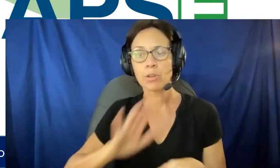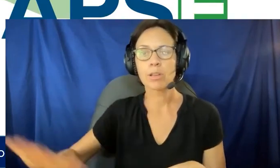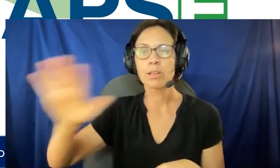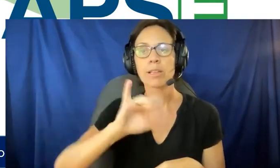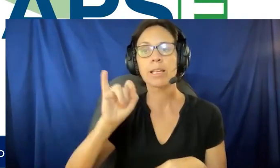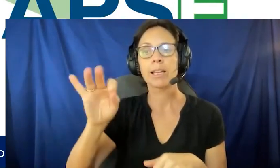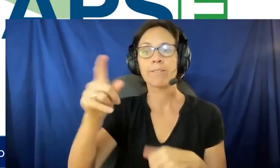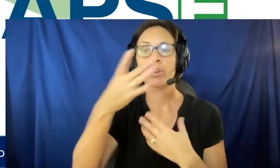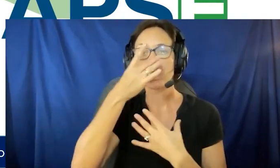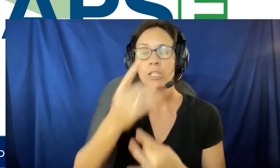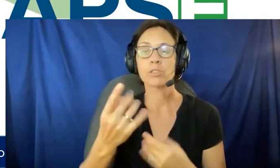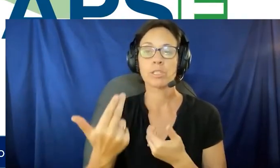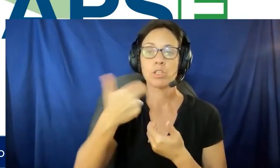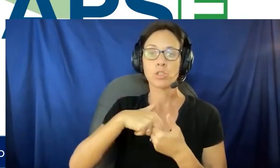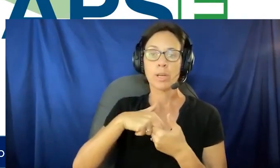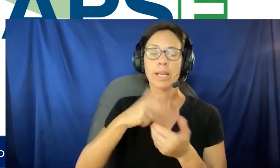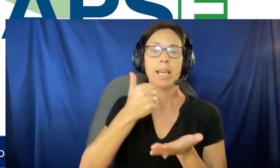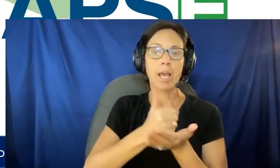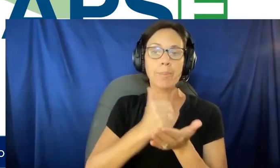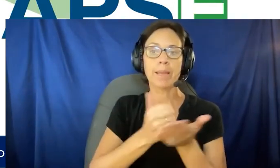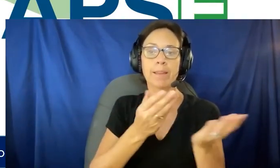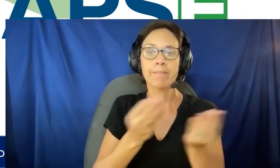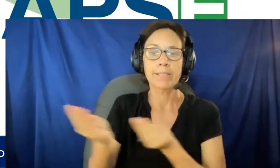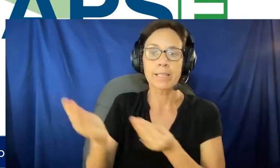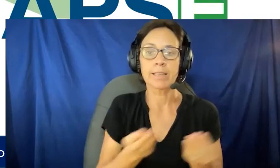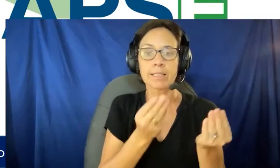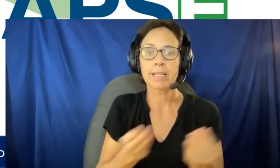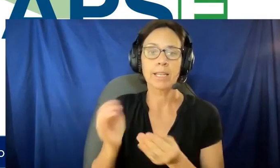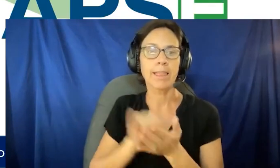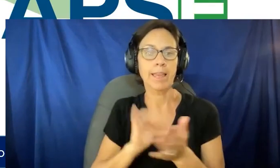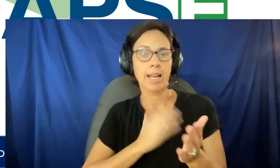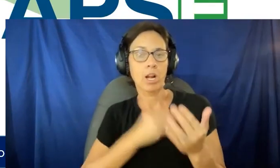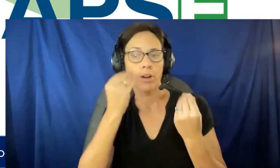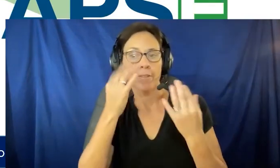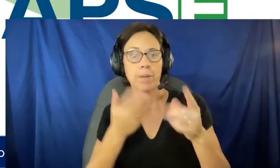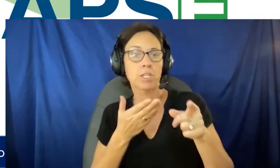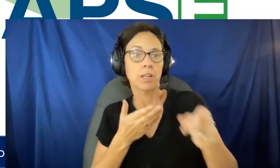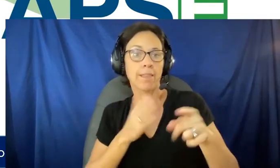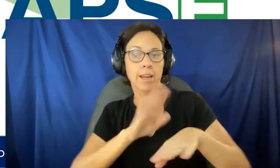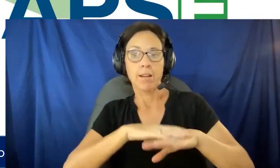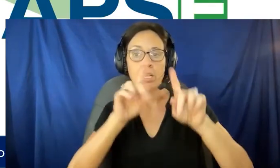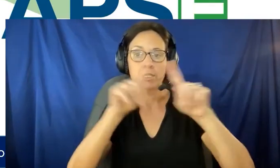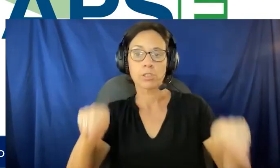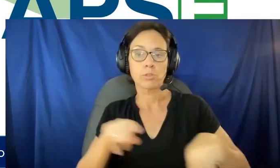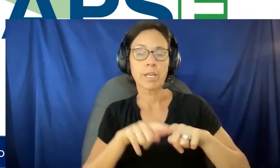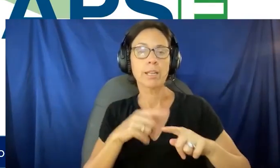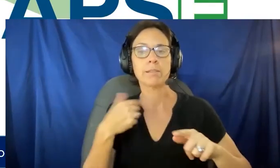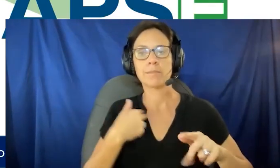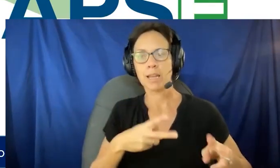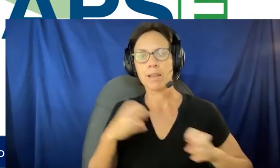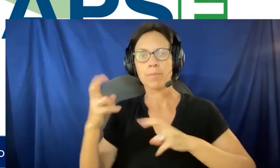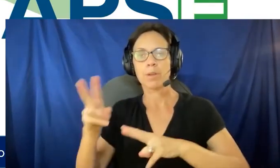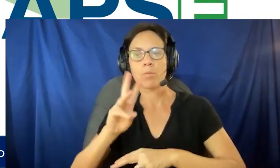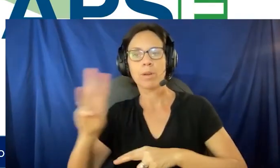in joining and helping and facilitating that, this is our information. I put our website in the chat.